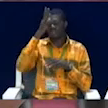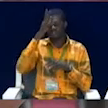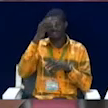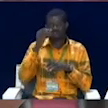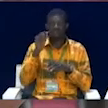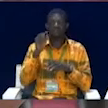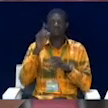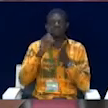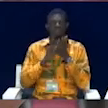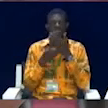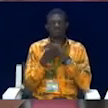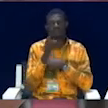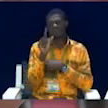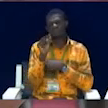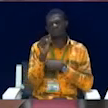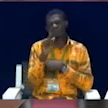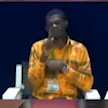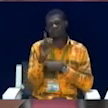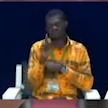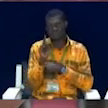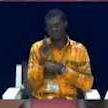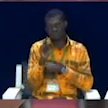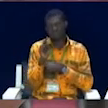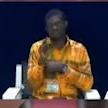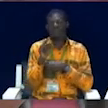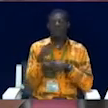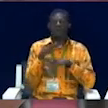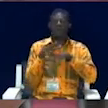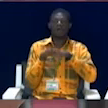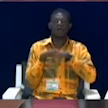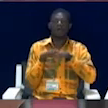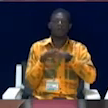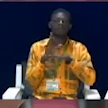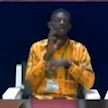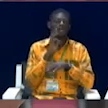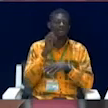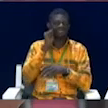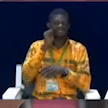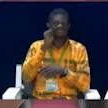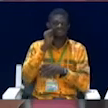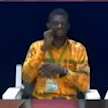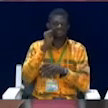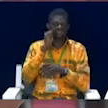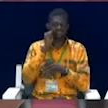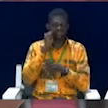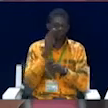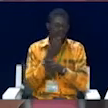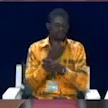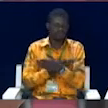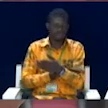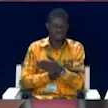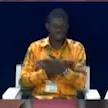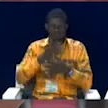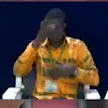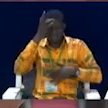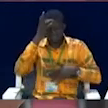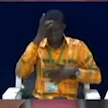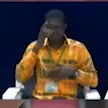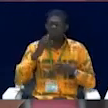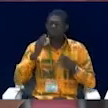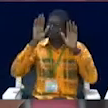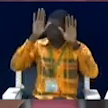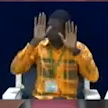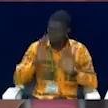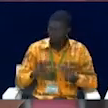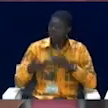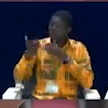2021 Holy Ghost Congress on her sick daughter, and God miraculously healed